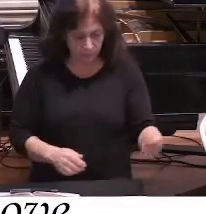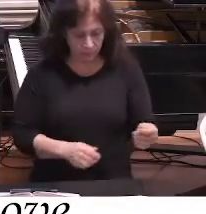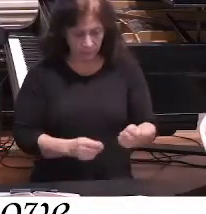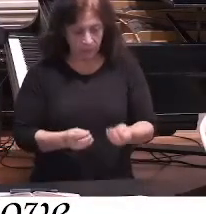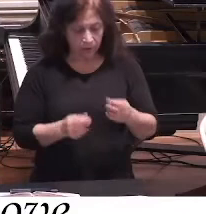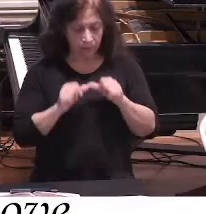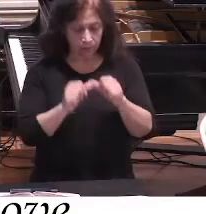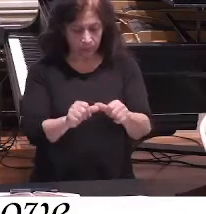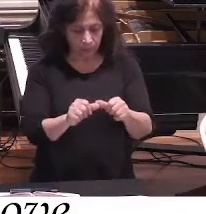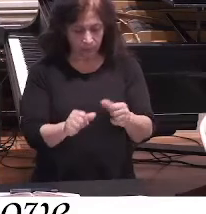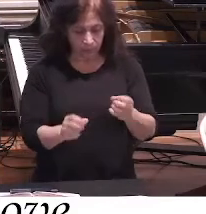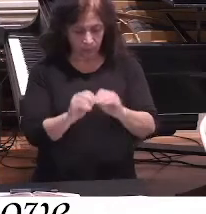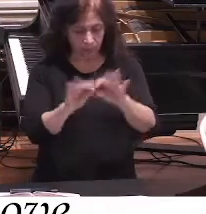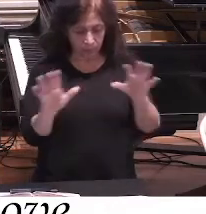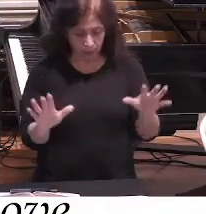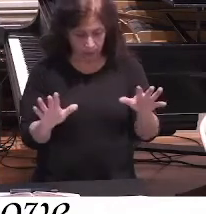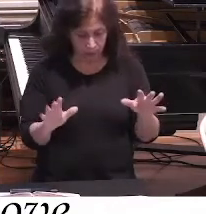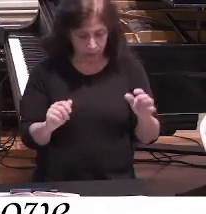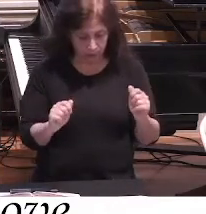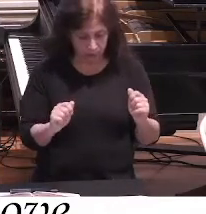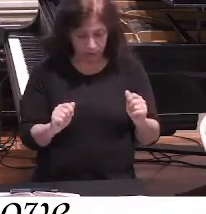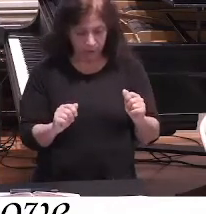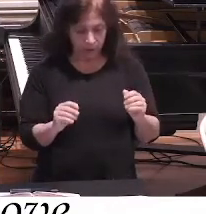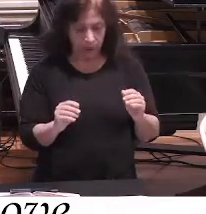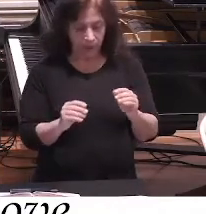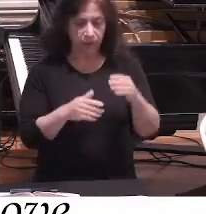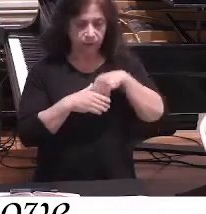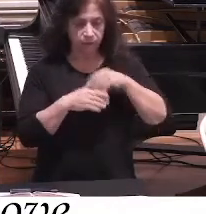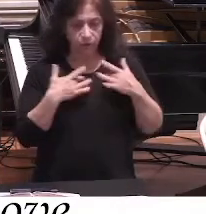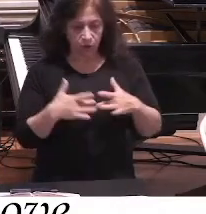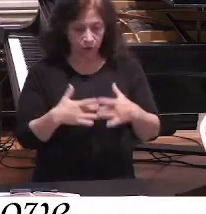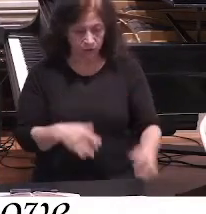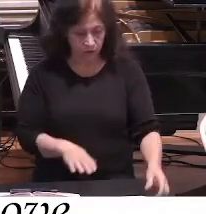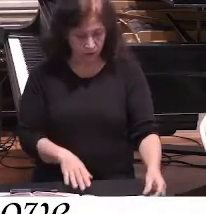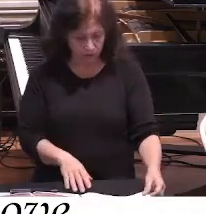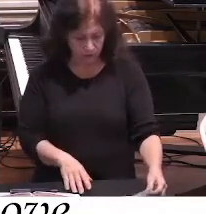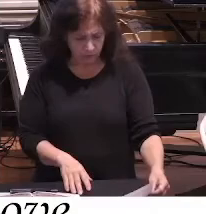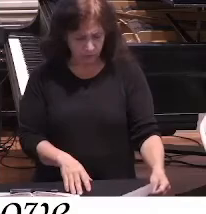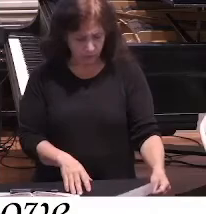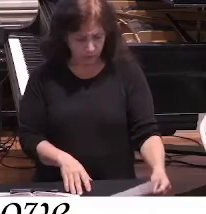this space and even brighter in our hearts. Amen.